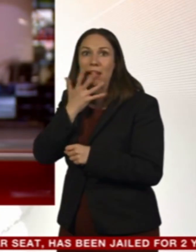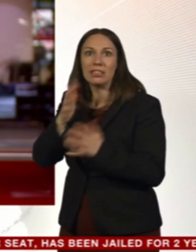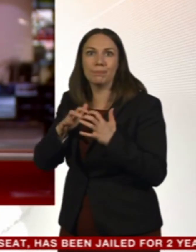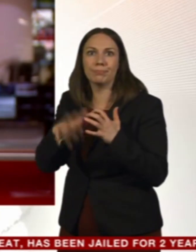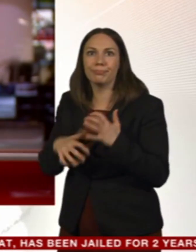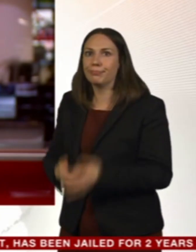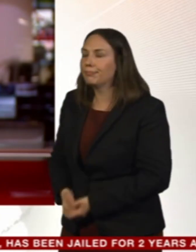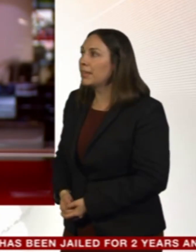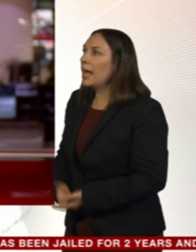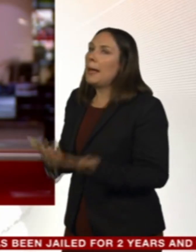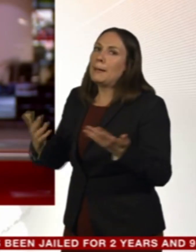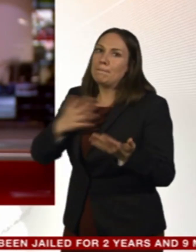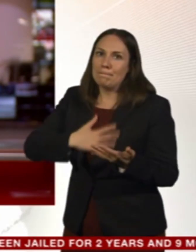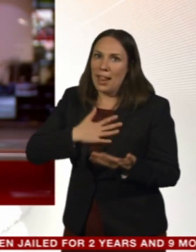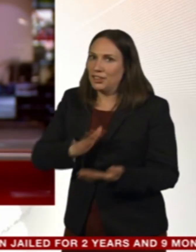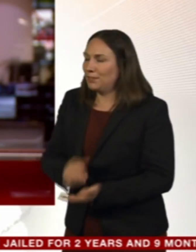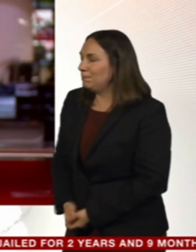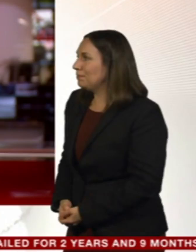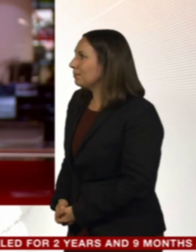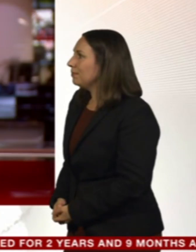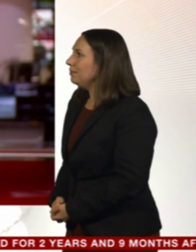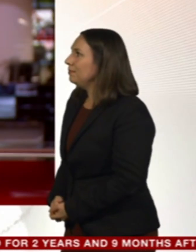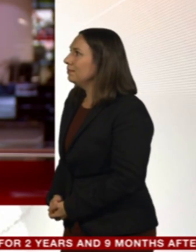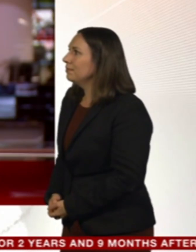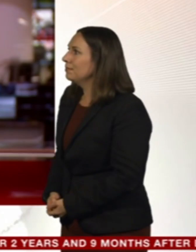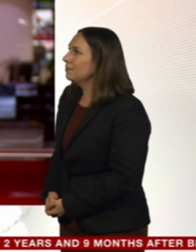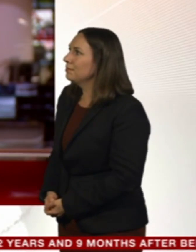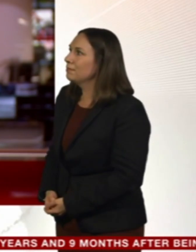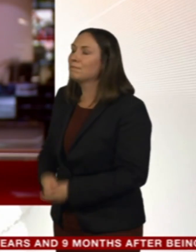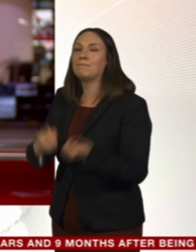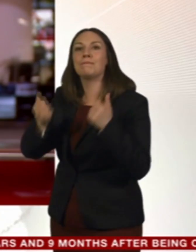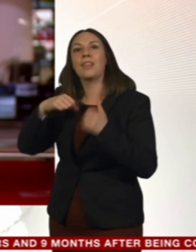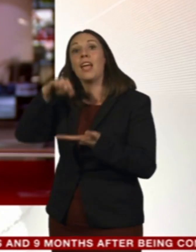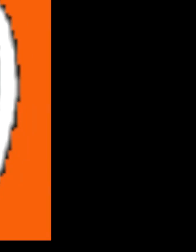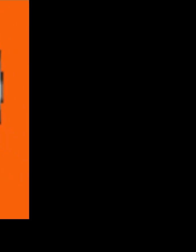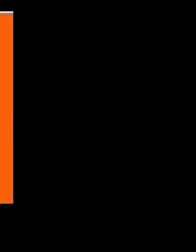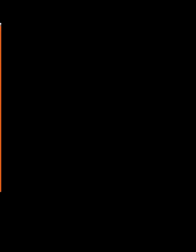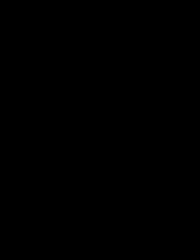properly. So apologies to our viewers for that. Let's move on. The Chancellor, Philip Hammond.